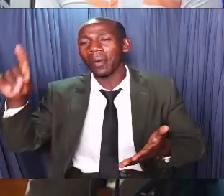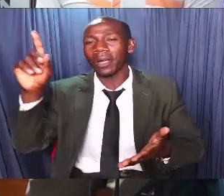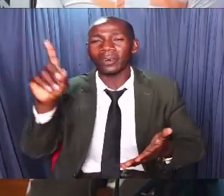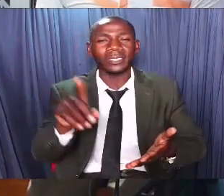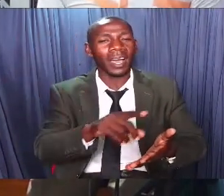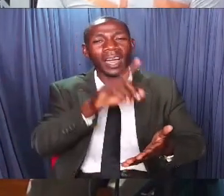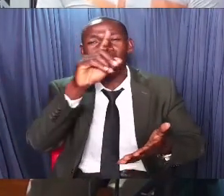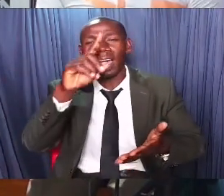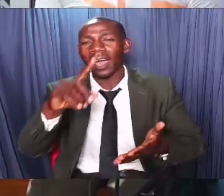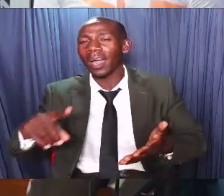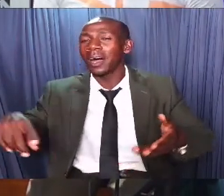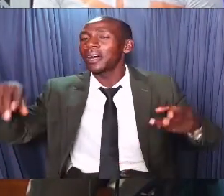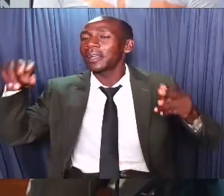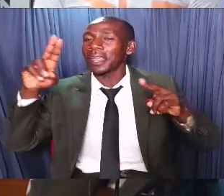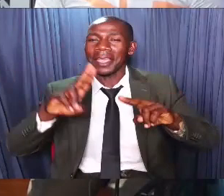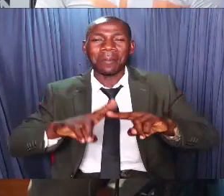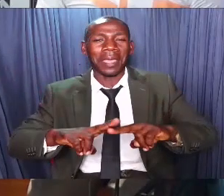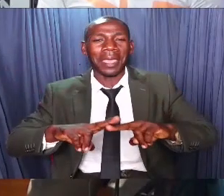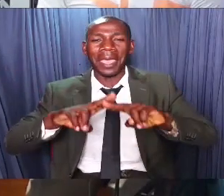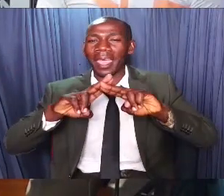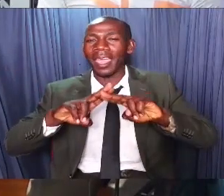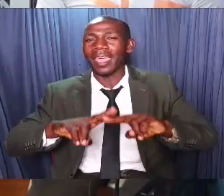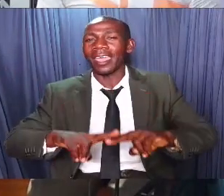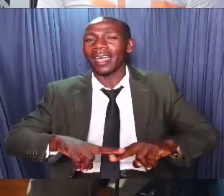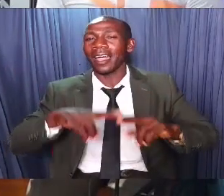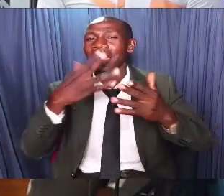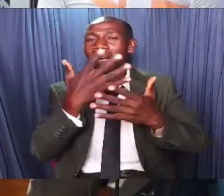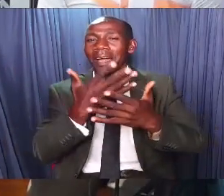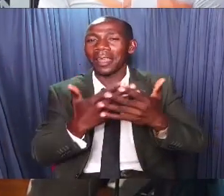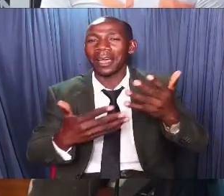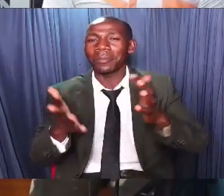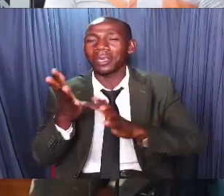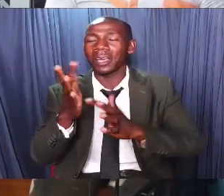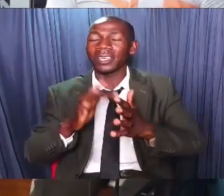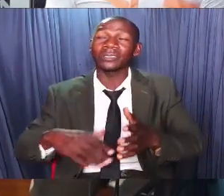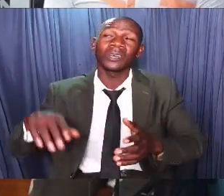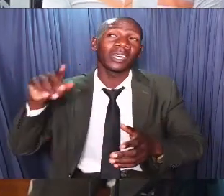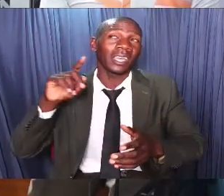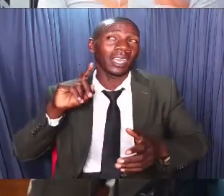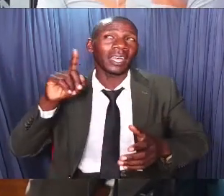makosa wapendwa tegemea